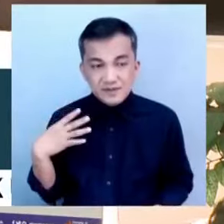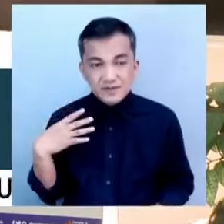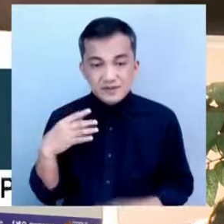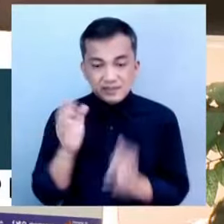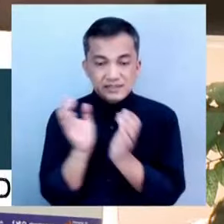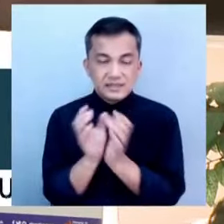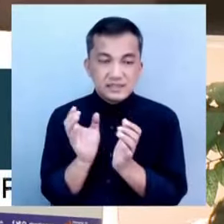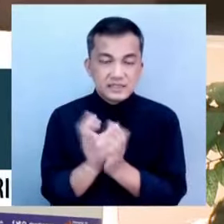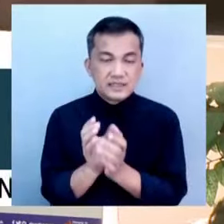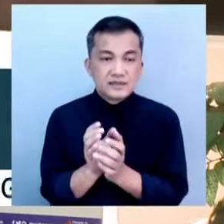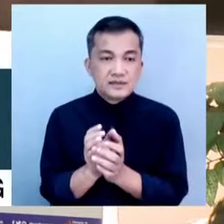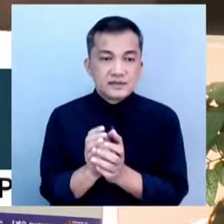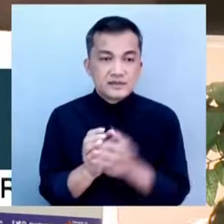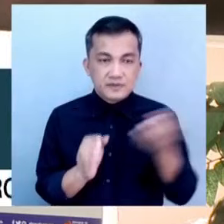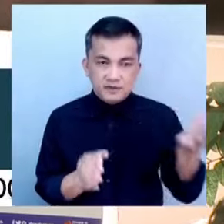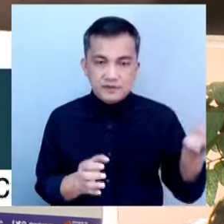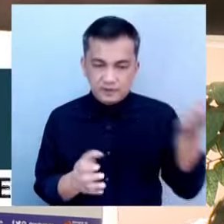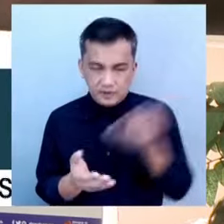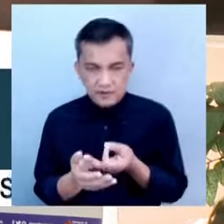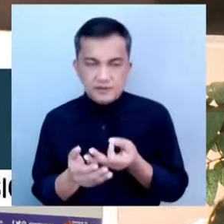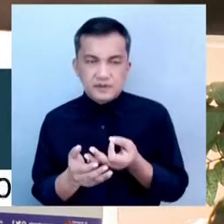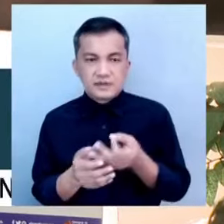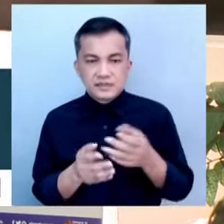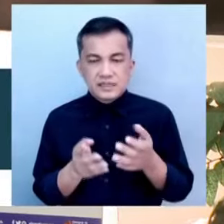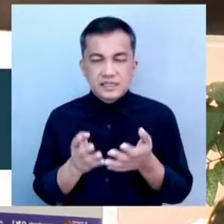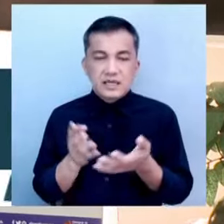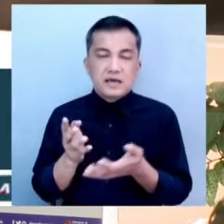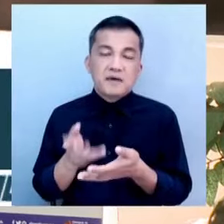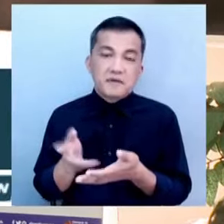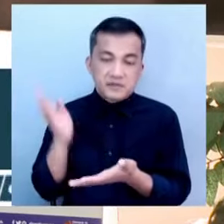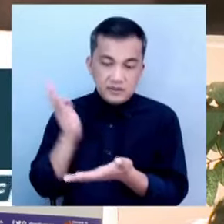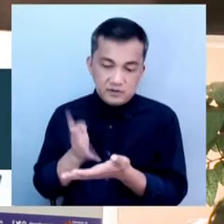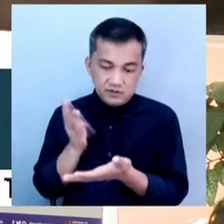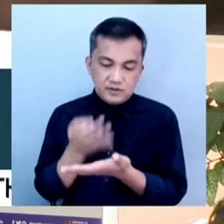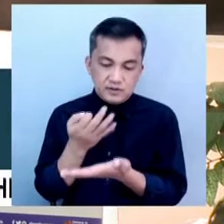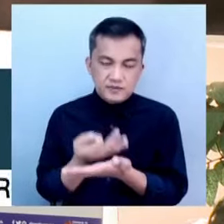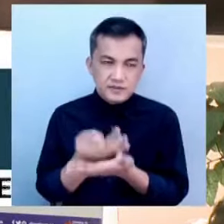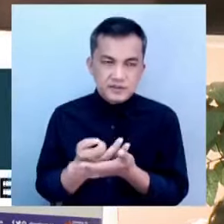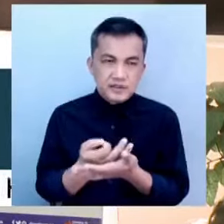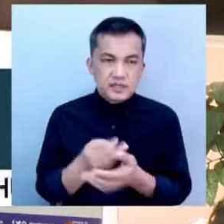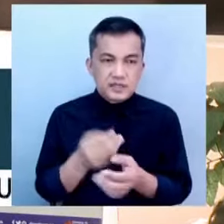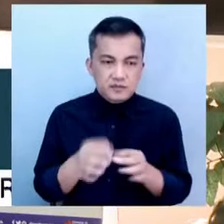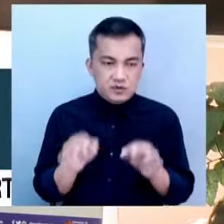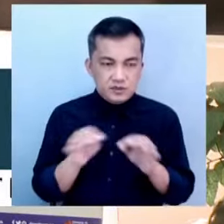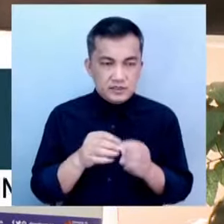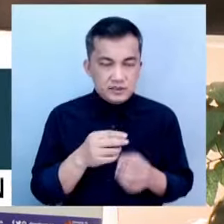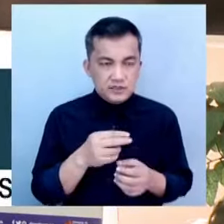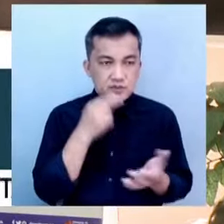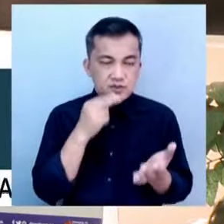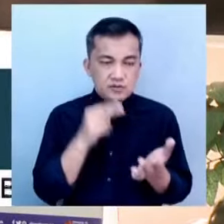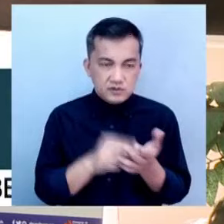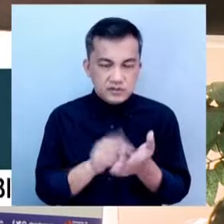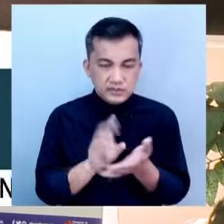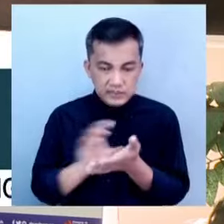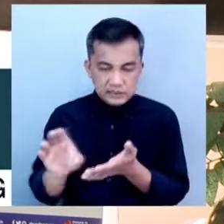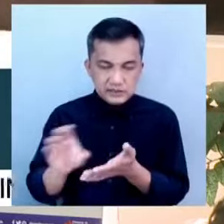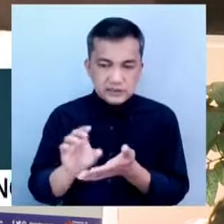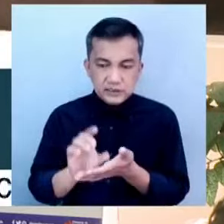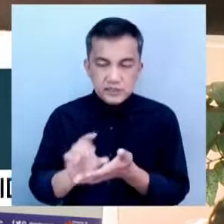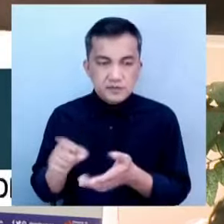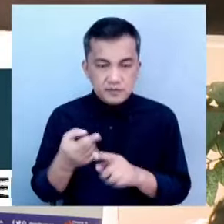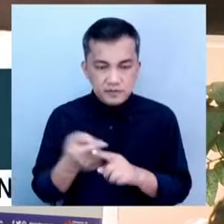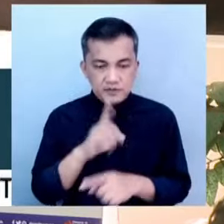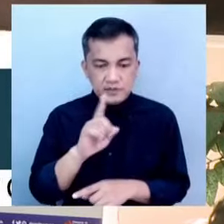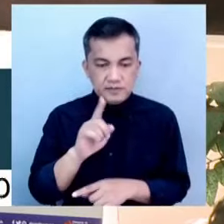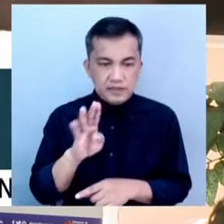DSWD ng pag-download ng pondo. So kinakailangan na may notice of cash allocation mula sa DBM bago tayo makapagbigay